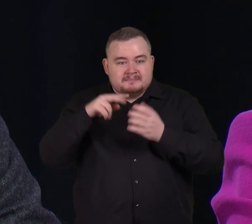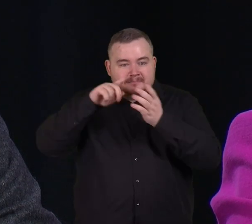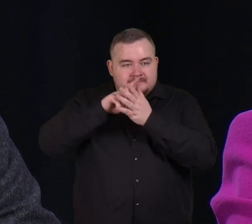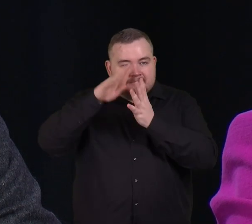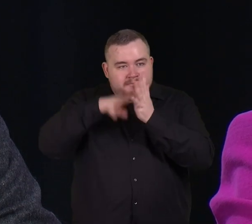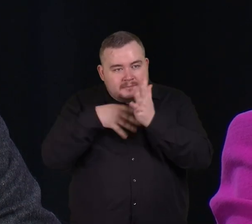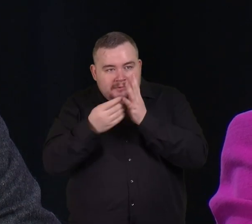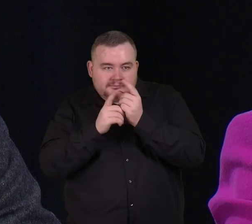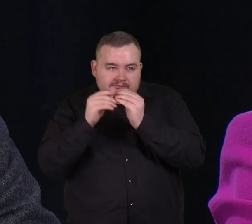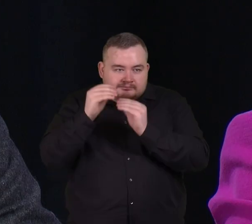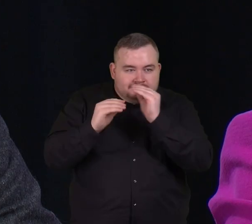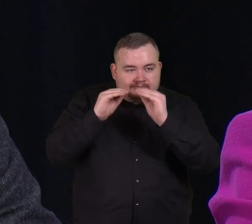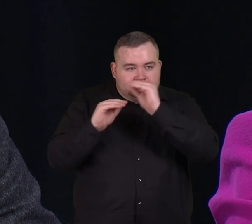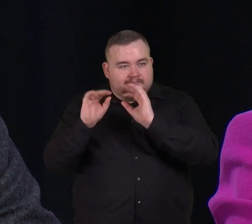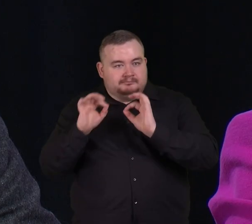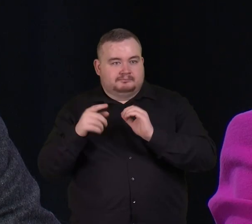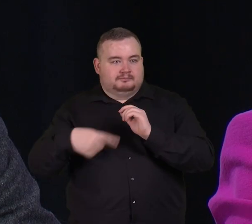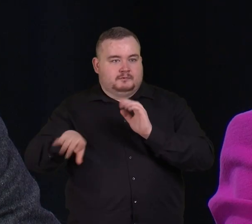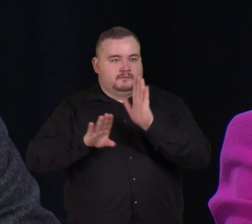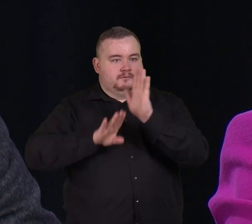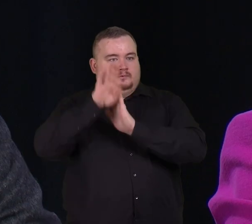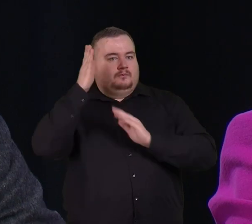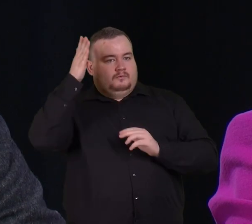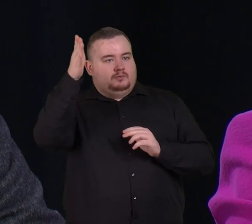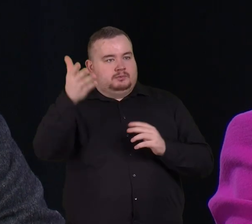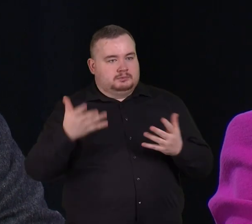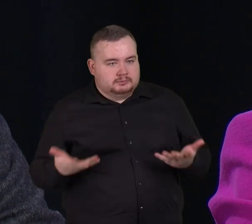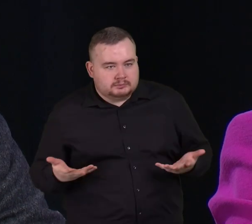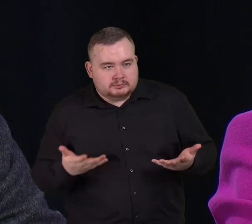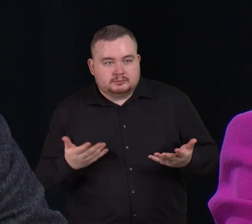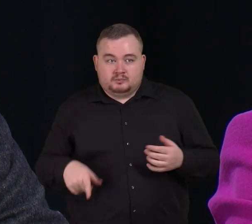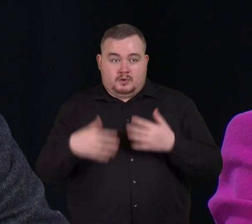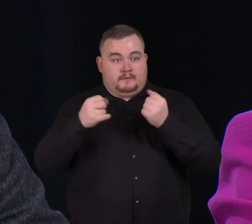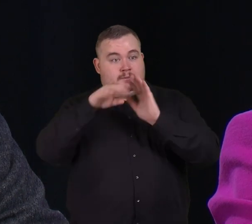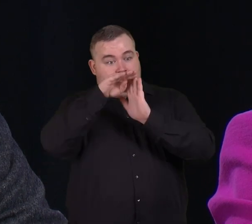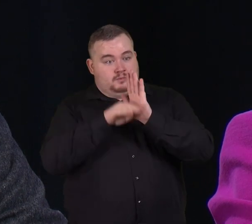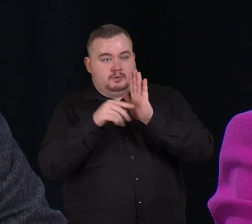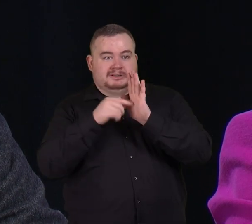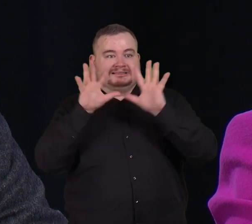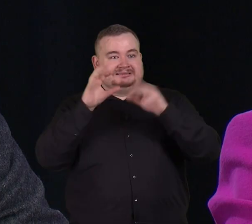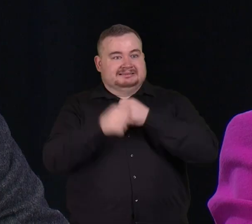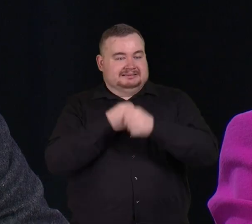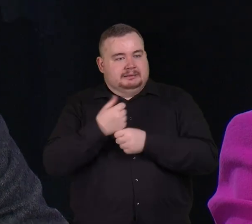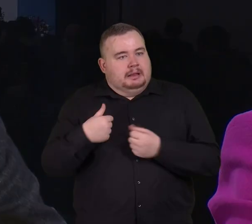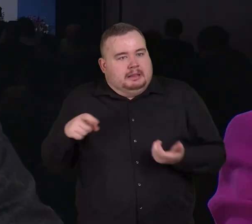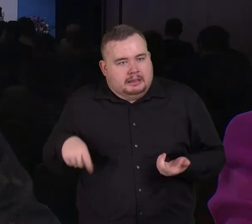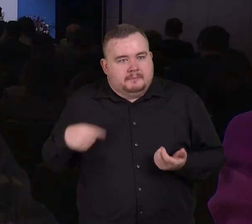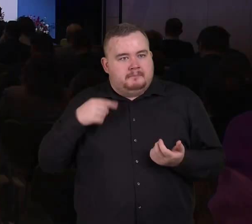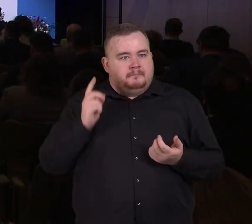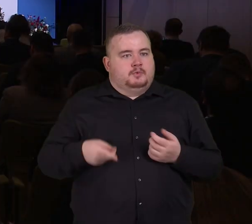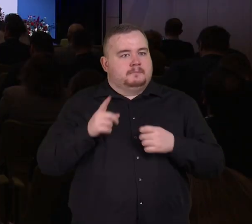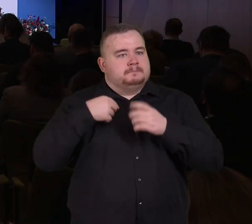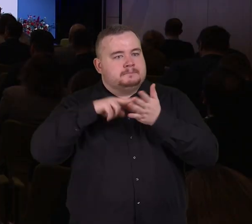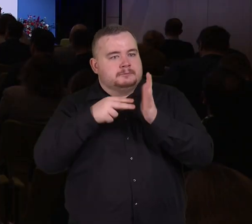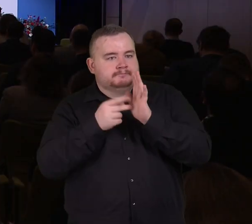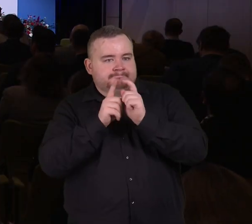need to have an investment plan for that. How can the EU funding from cohesion funds help in that regard? Thank you. Oh, so